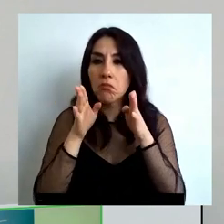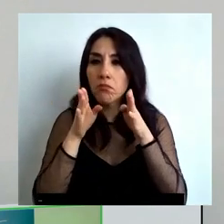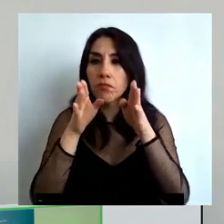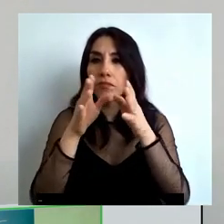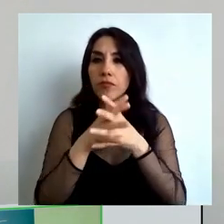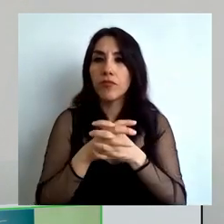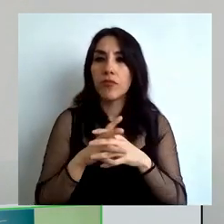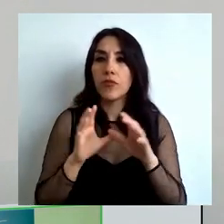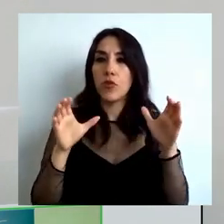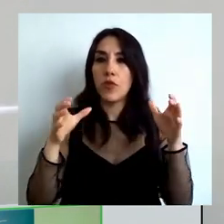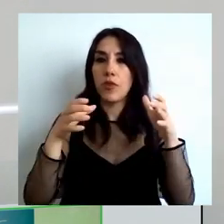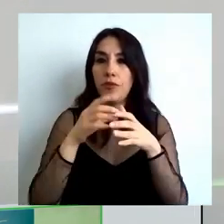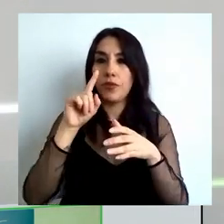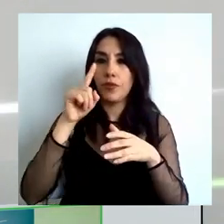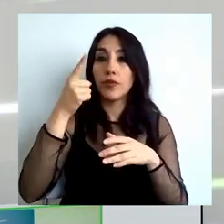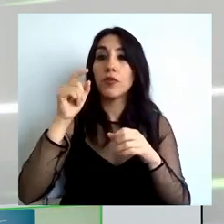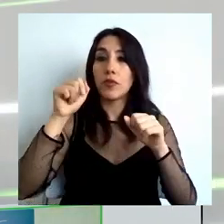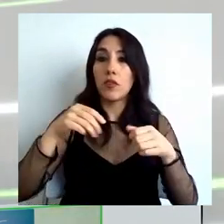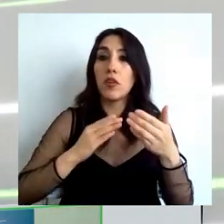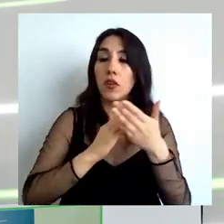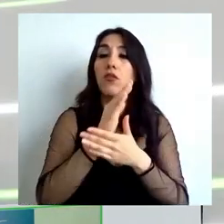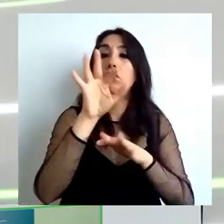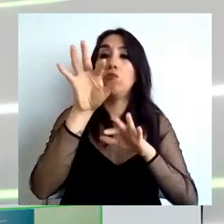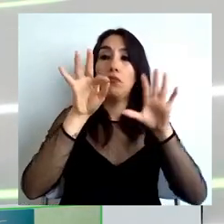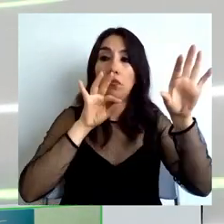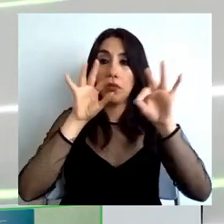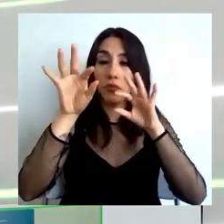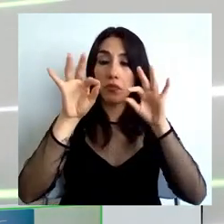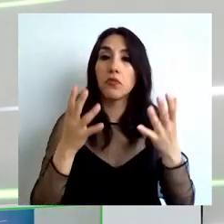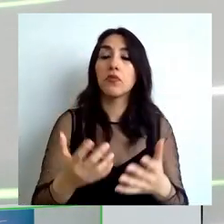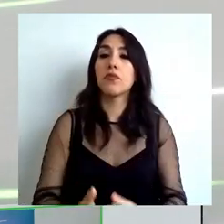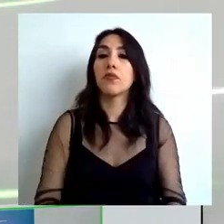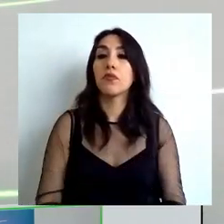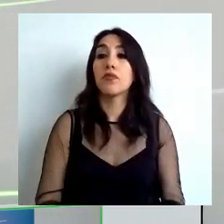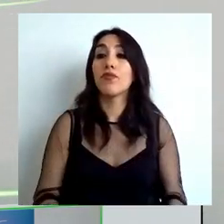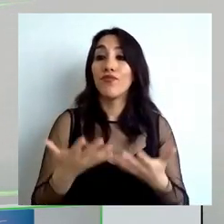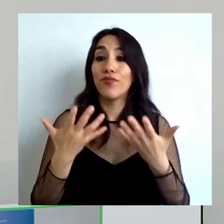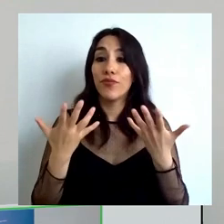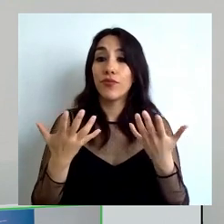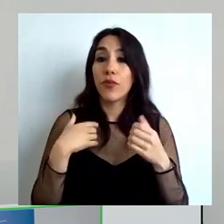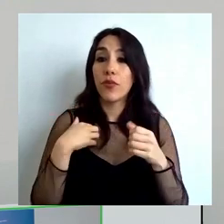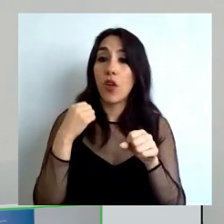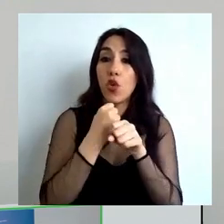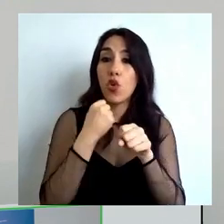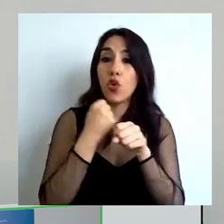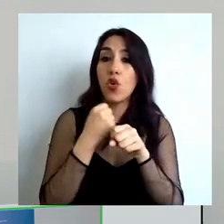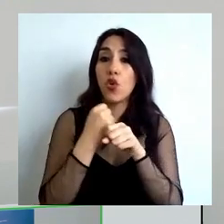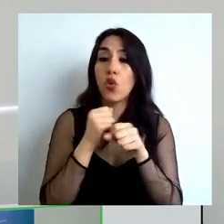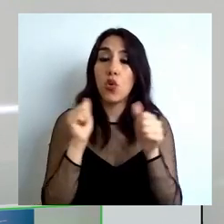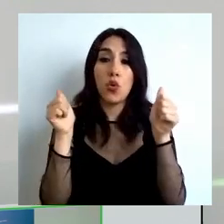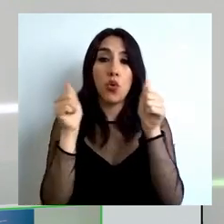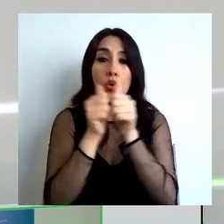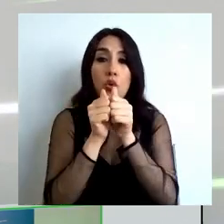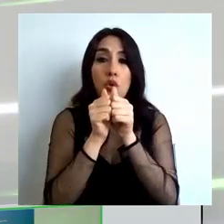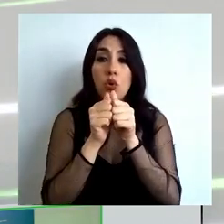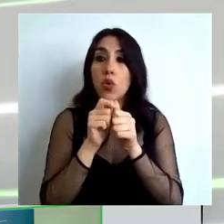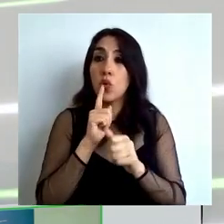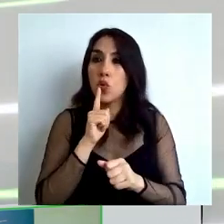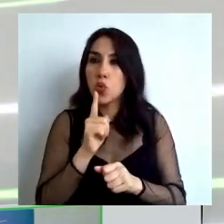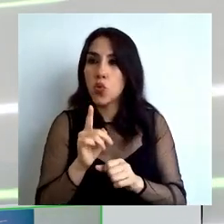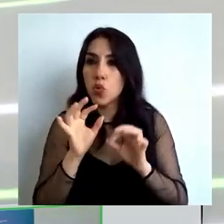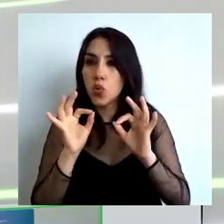remember this group of fundamental principles of rights, and from here to work